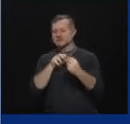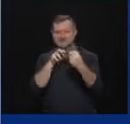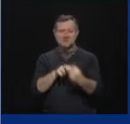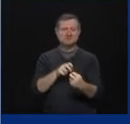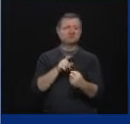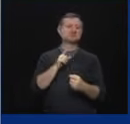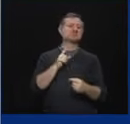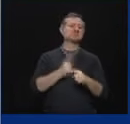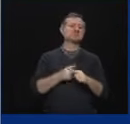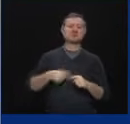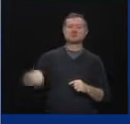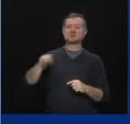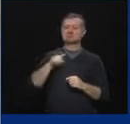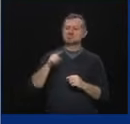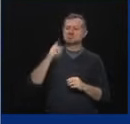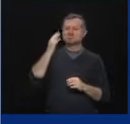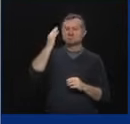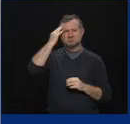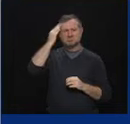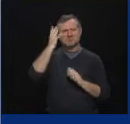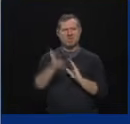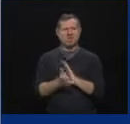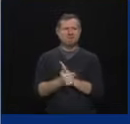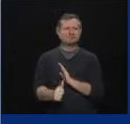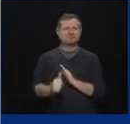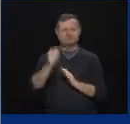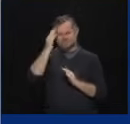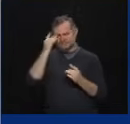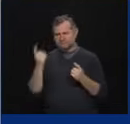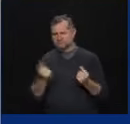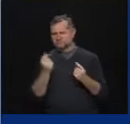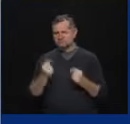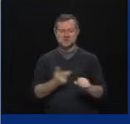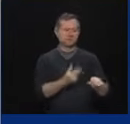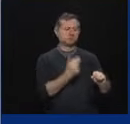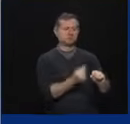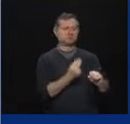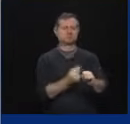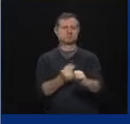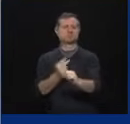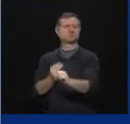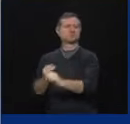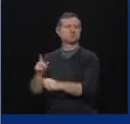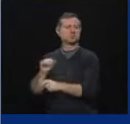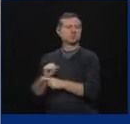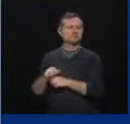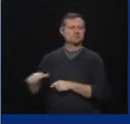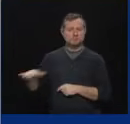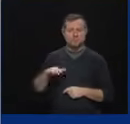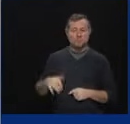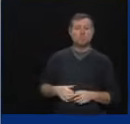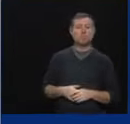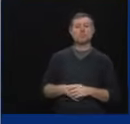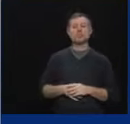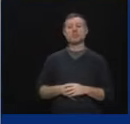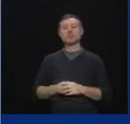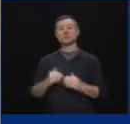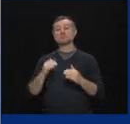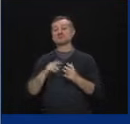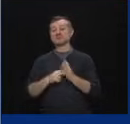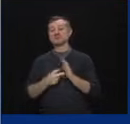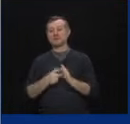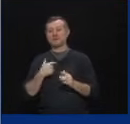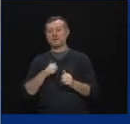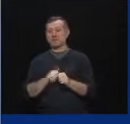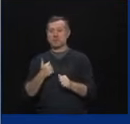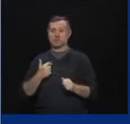anybody who's giving you a jab knows what they're doing. Very important. But it's going to help alleviate a staffing situation that we're